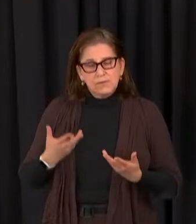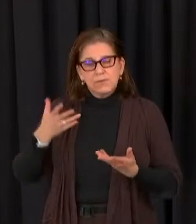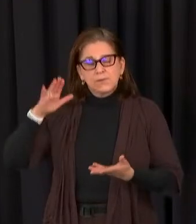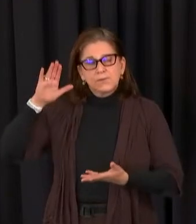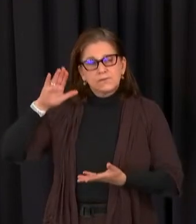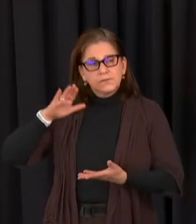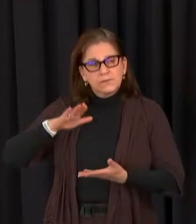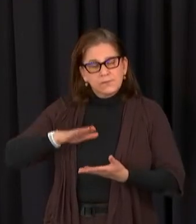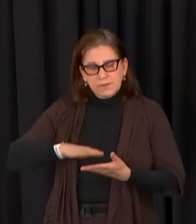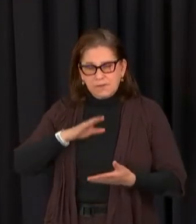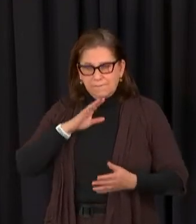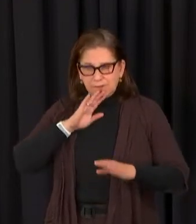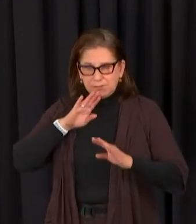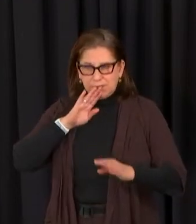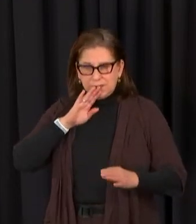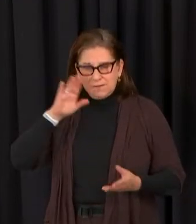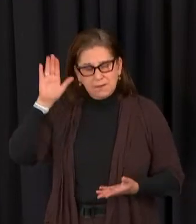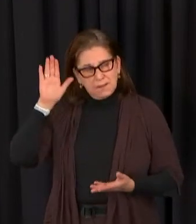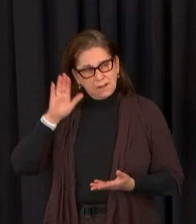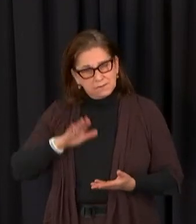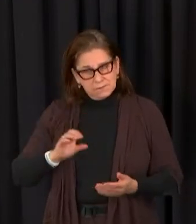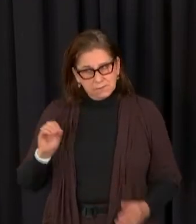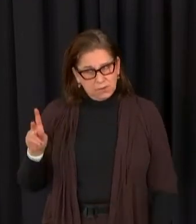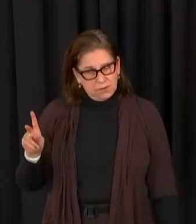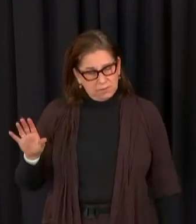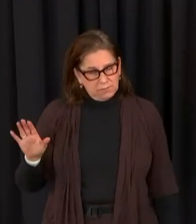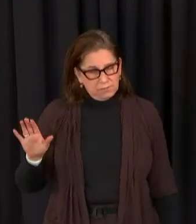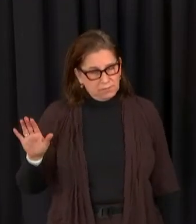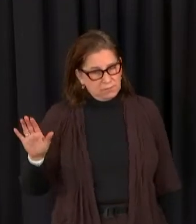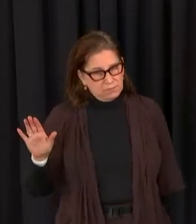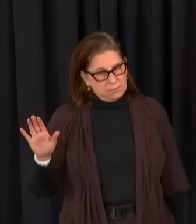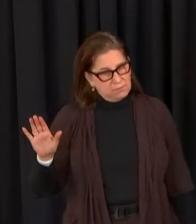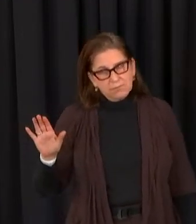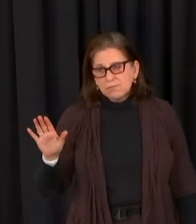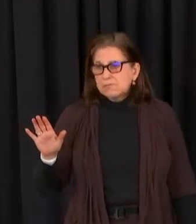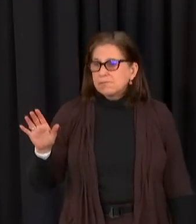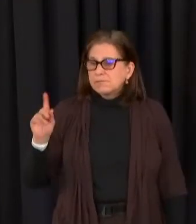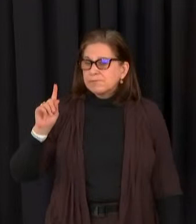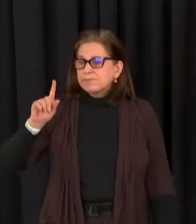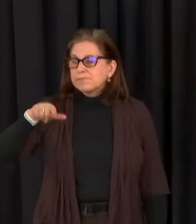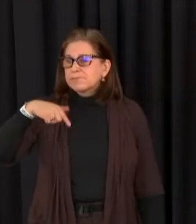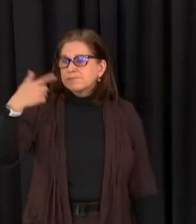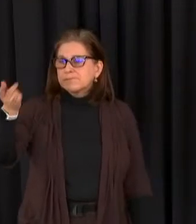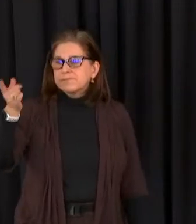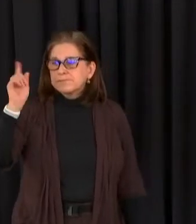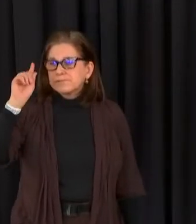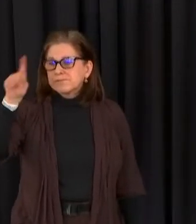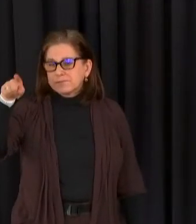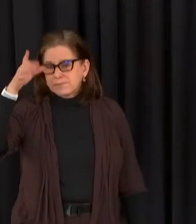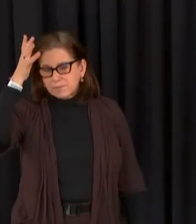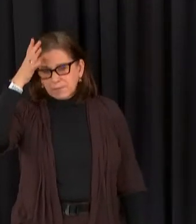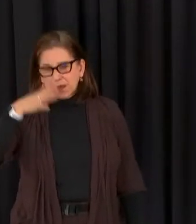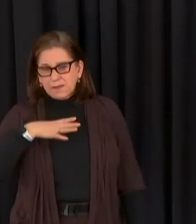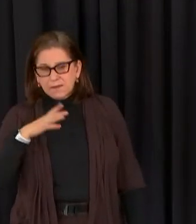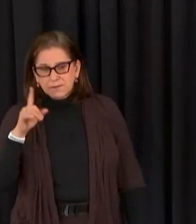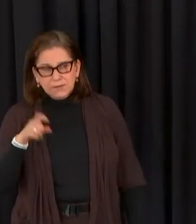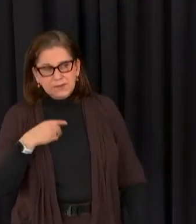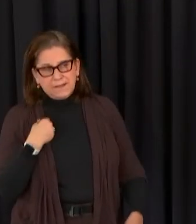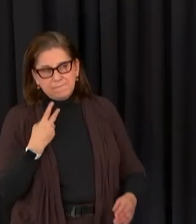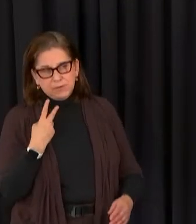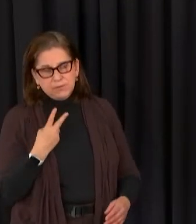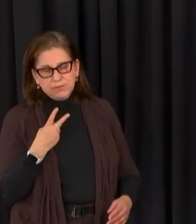Okay? Yes, sir. Two questions. Dr.